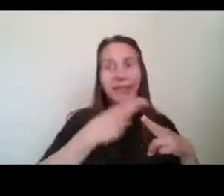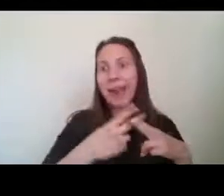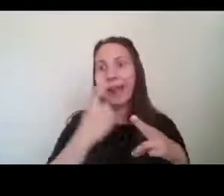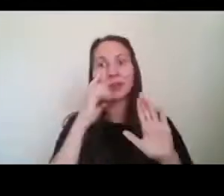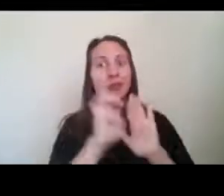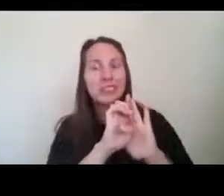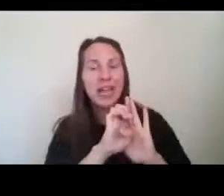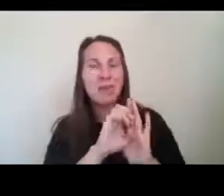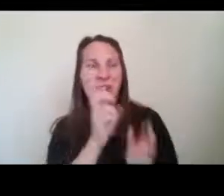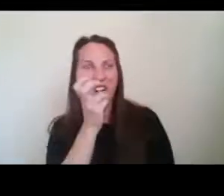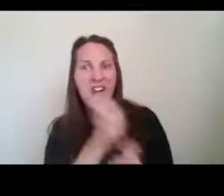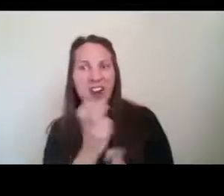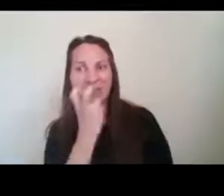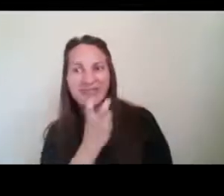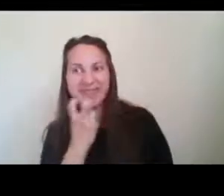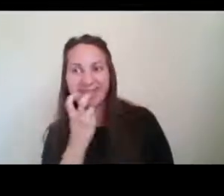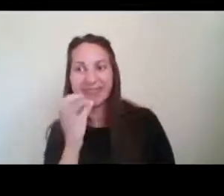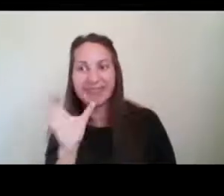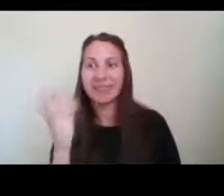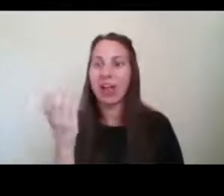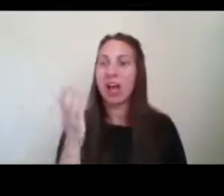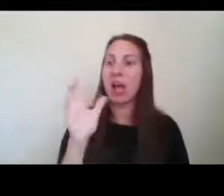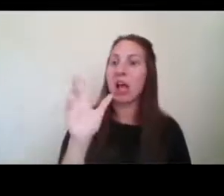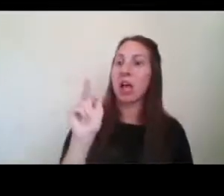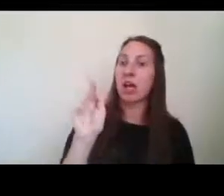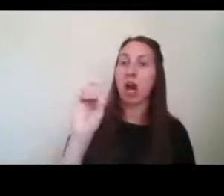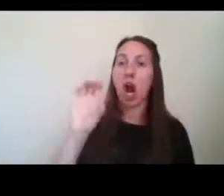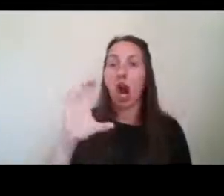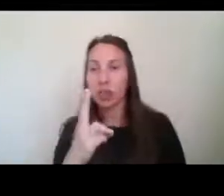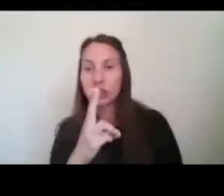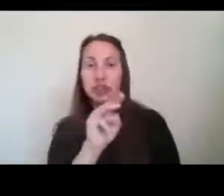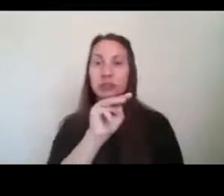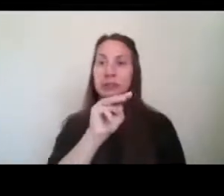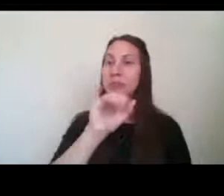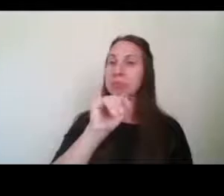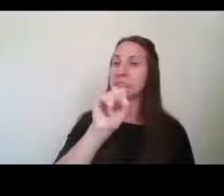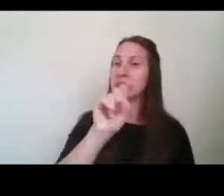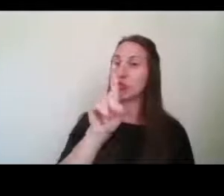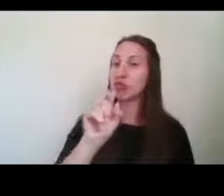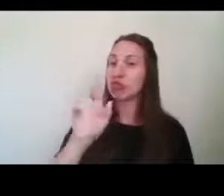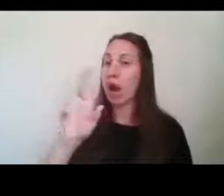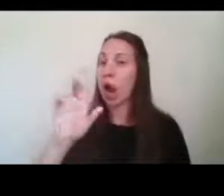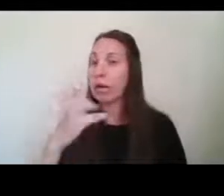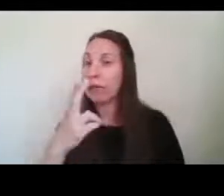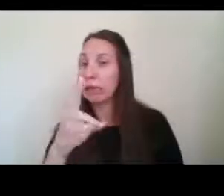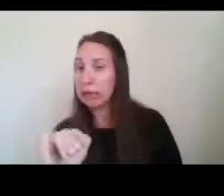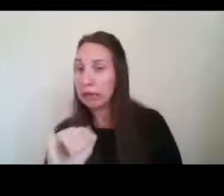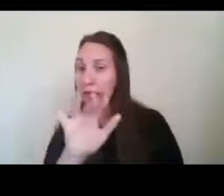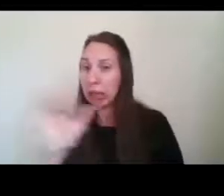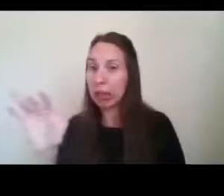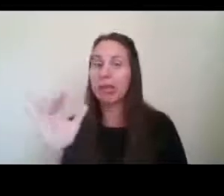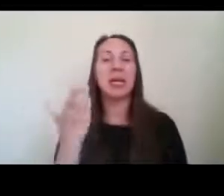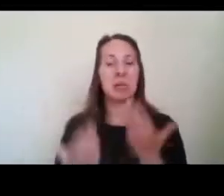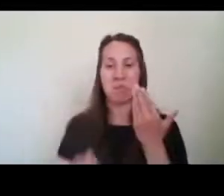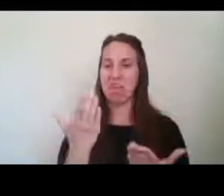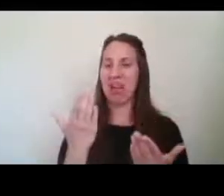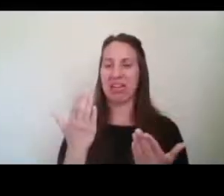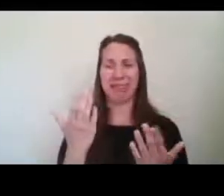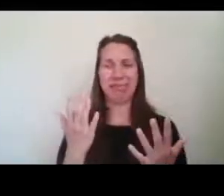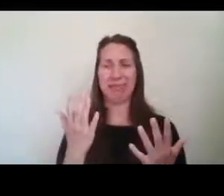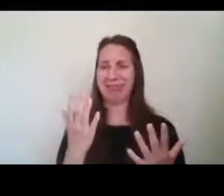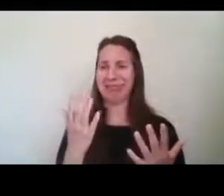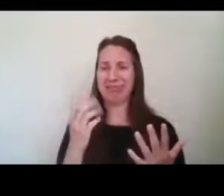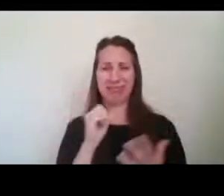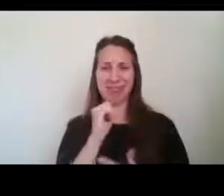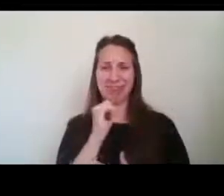harder to pronounce, like Koch or Mizrahi or something like that, it may butcher it a little bit. So you just have to go back